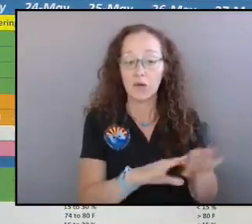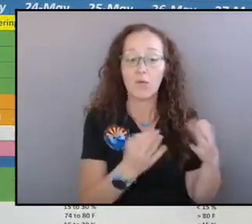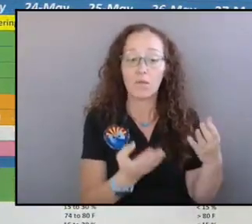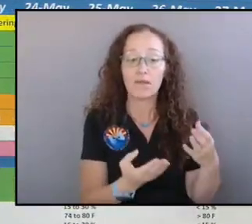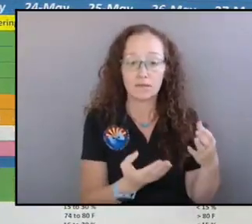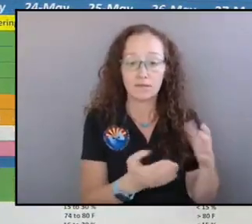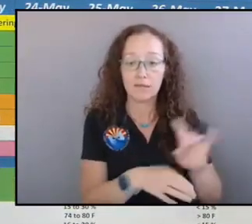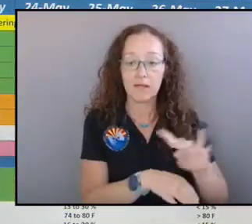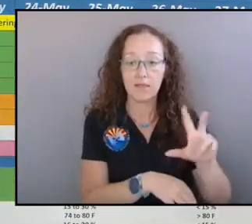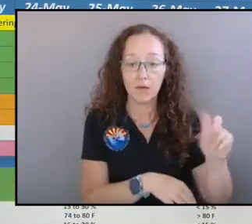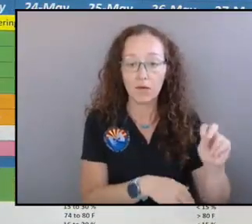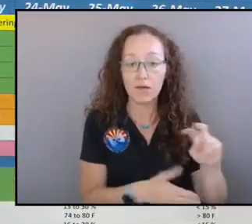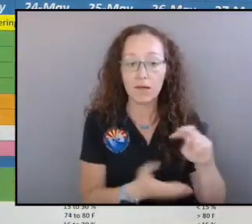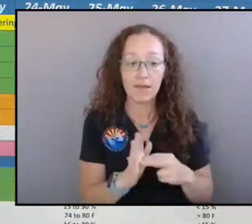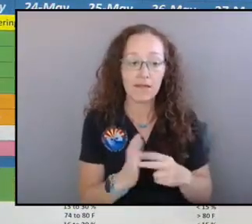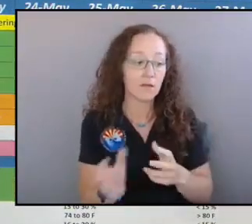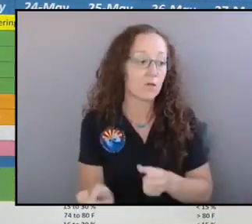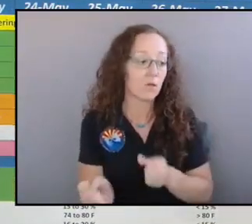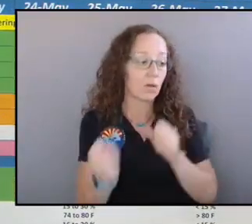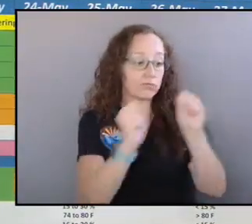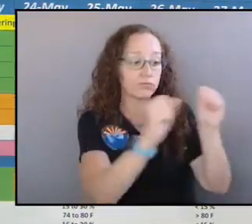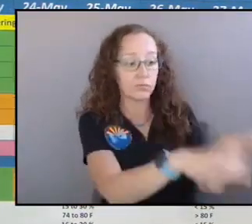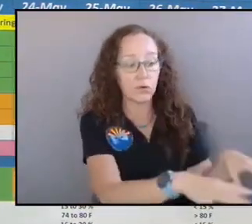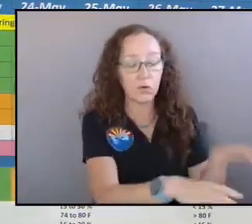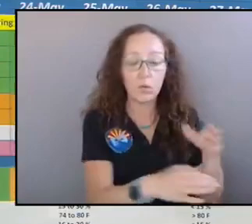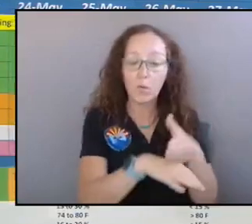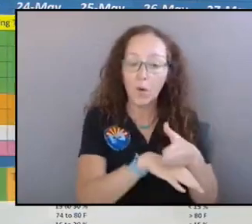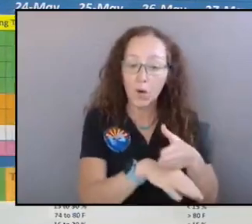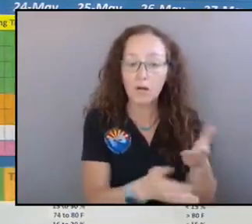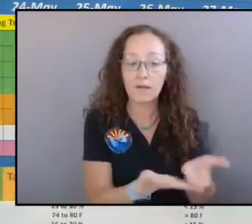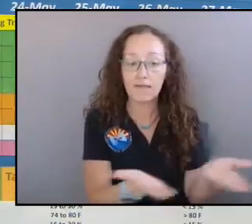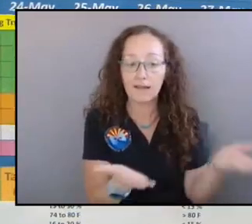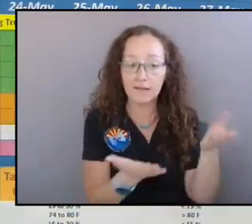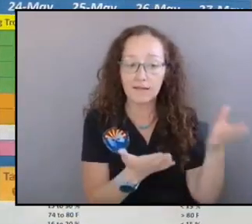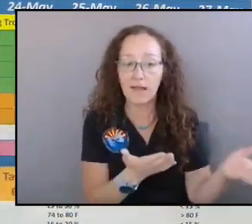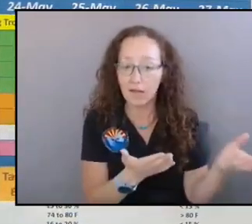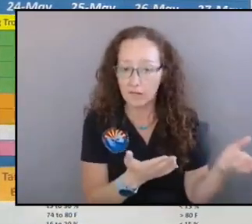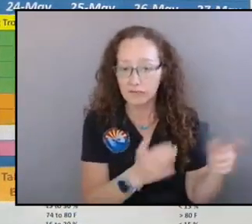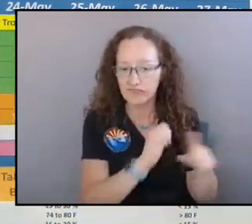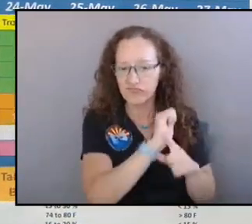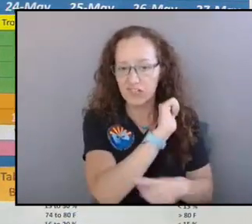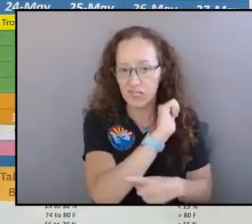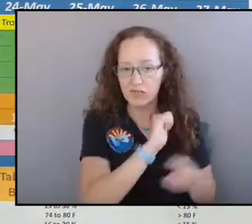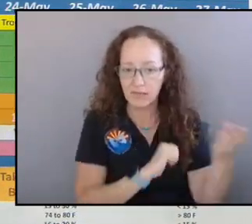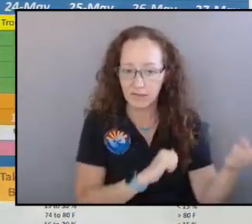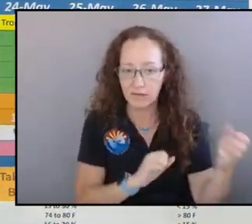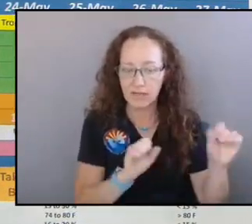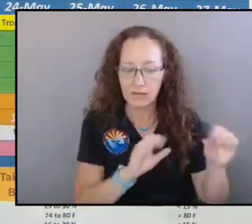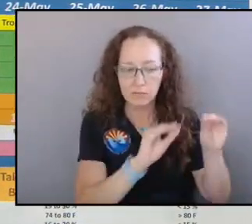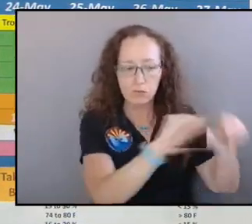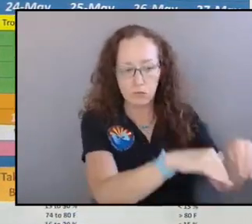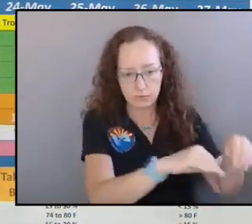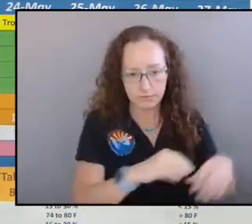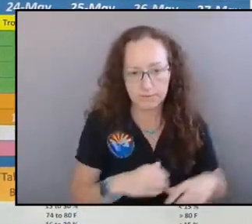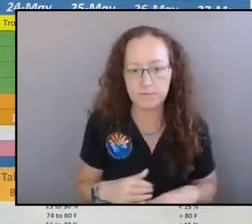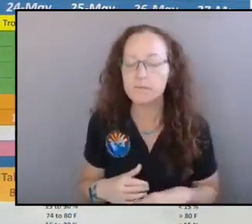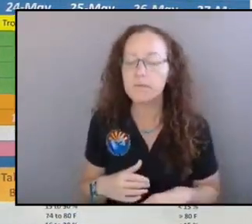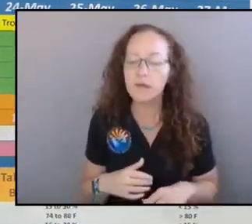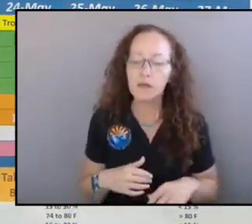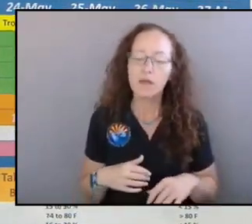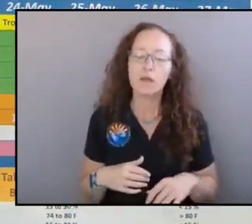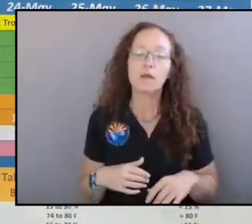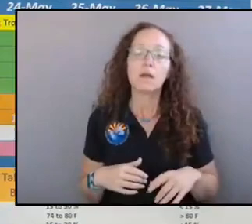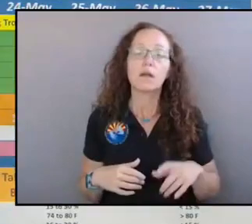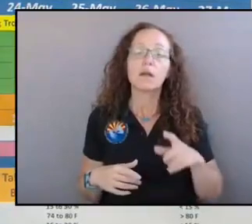wood debris and place it there. And as residents may have seen, now that the evacuation center